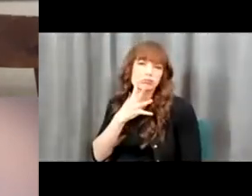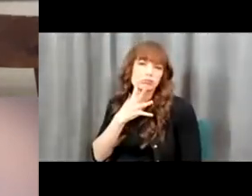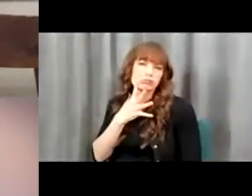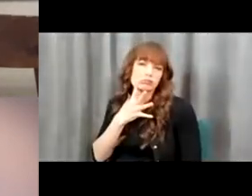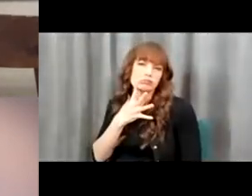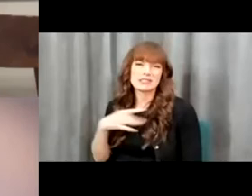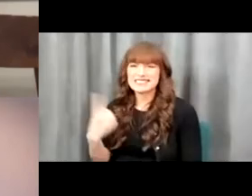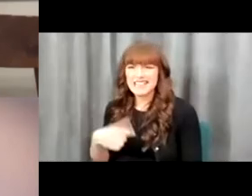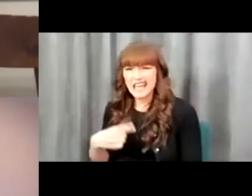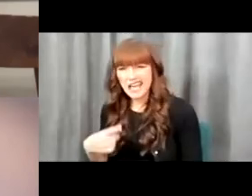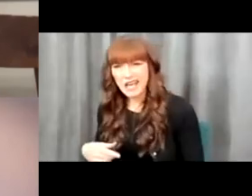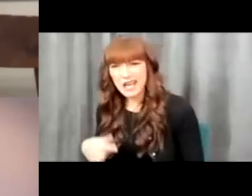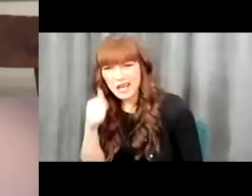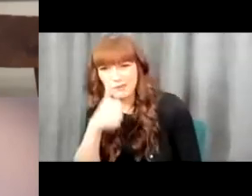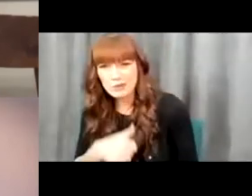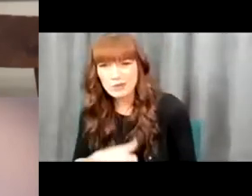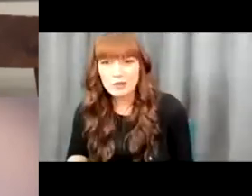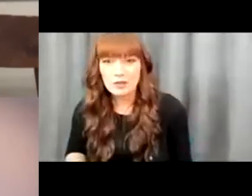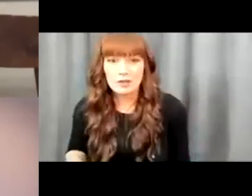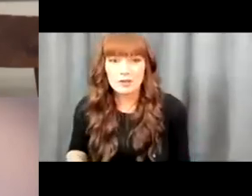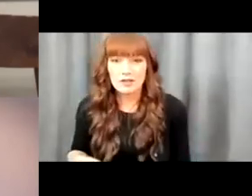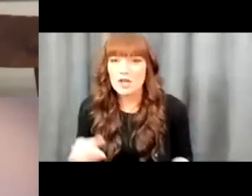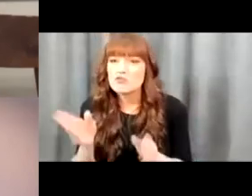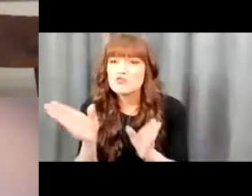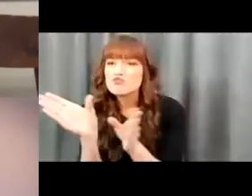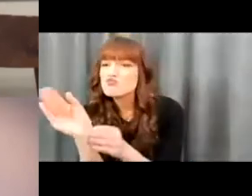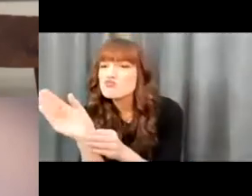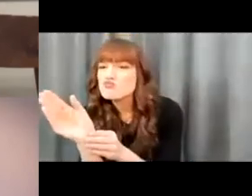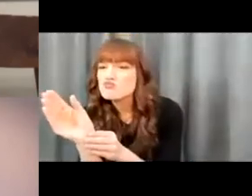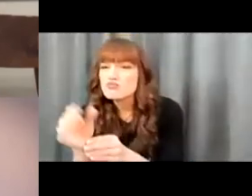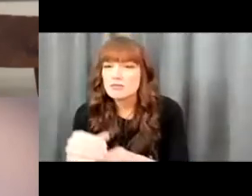time. Damn. He squeezes her face.